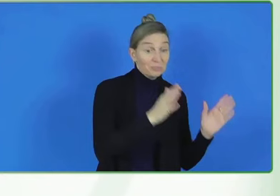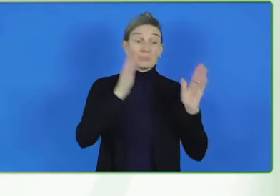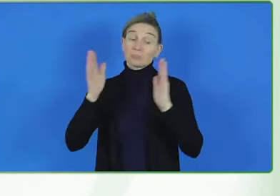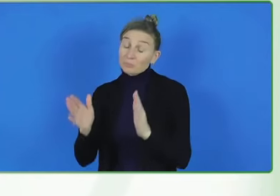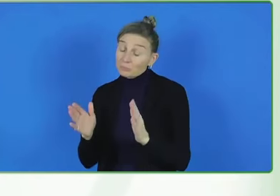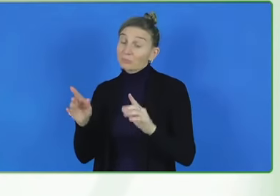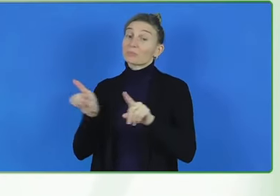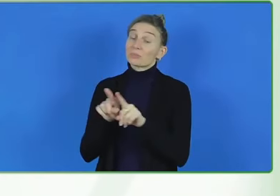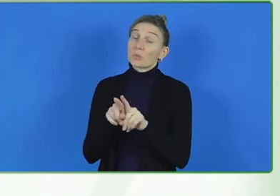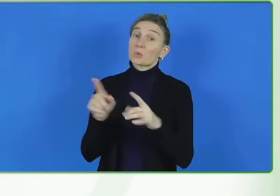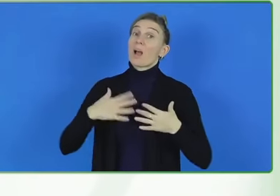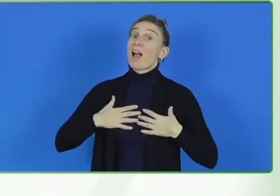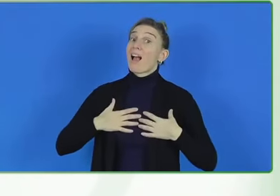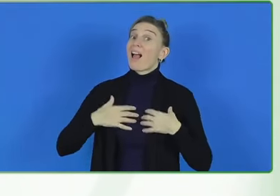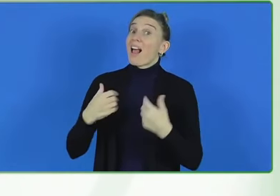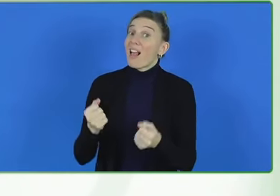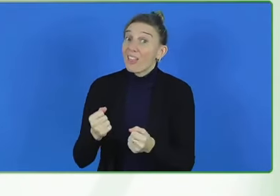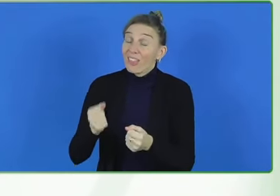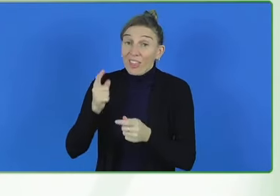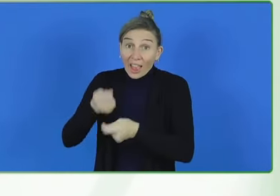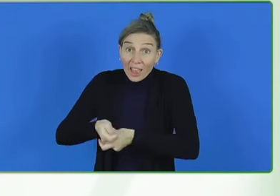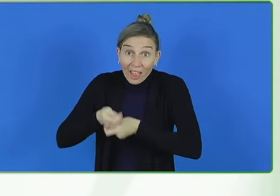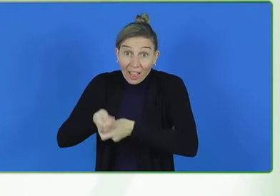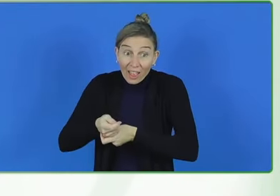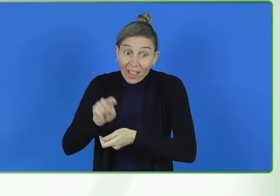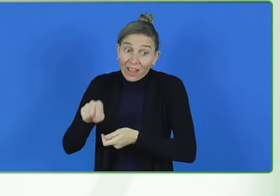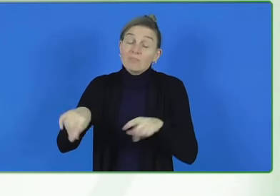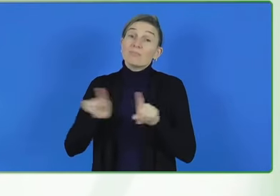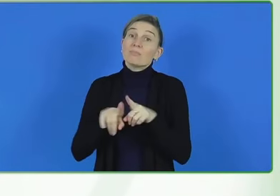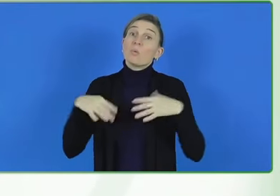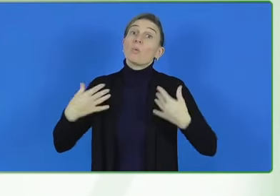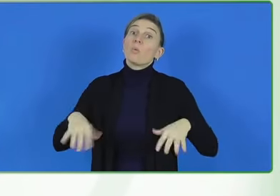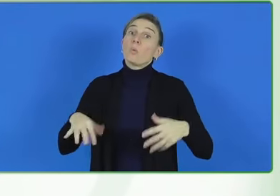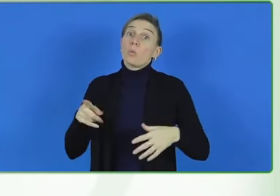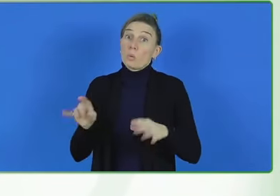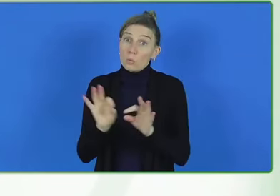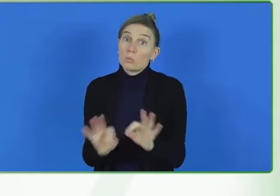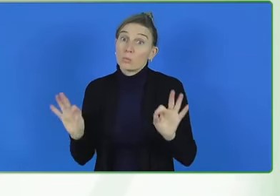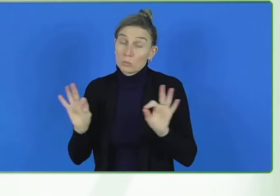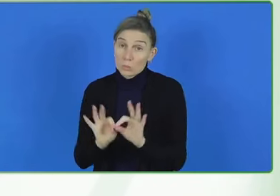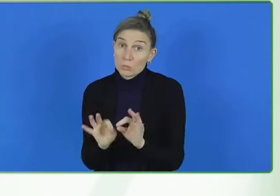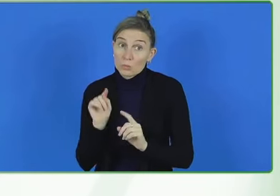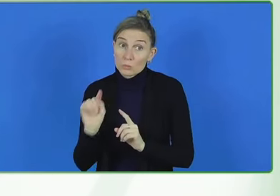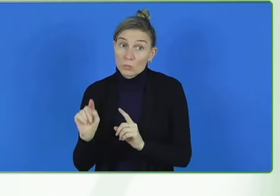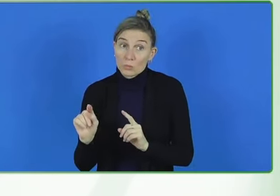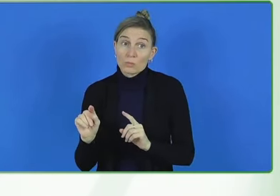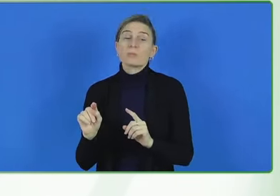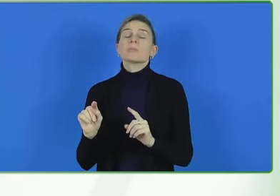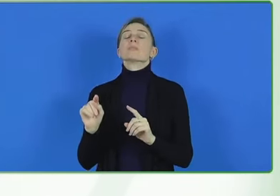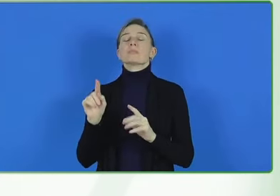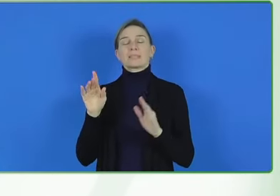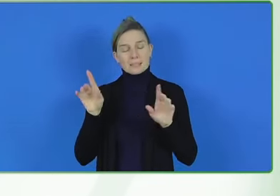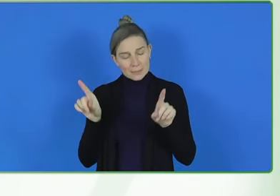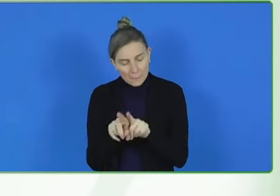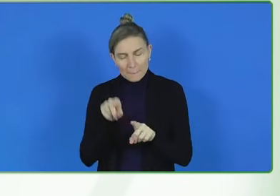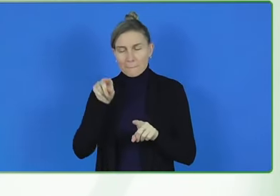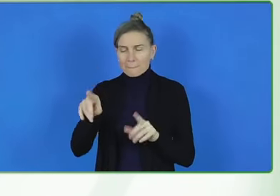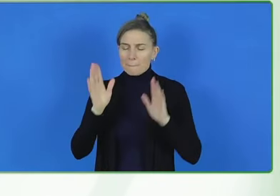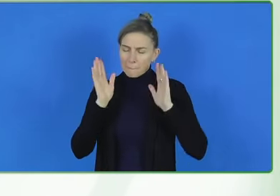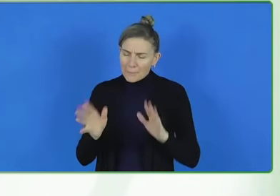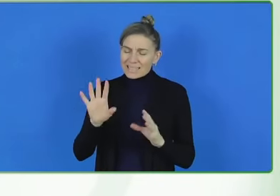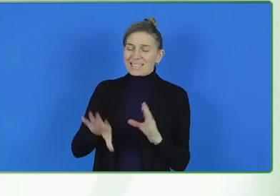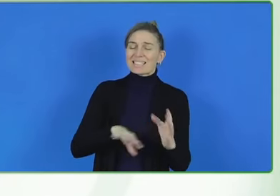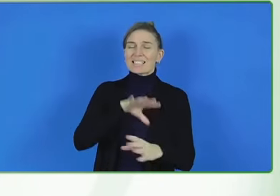healthcare facilities, the training of healthcare providers in disability inclusive care, and of course, also inclusive